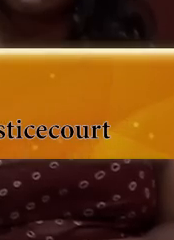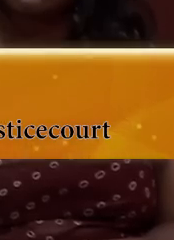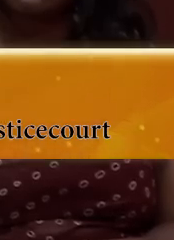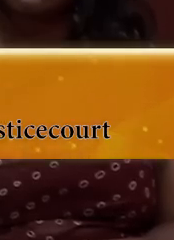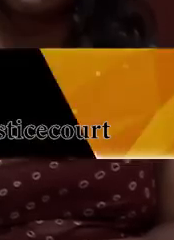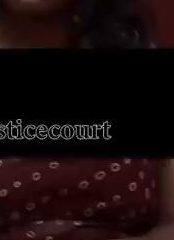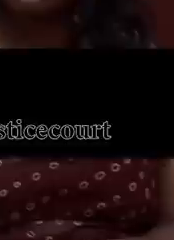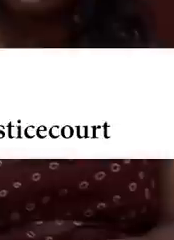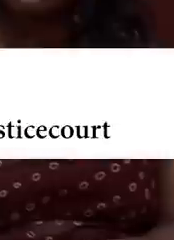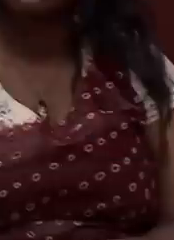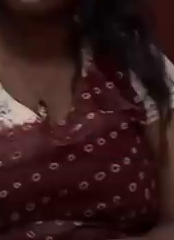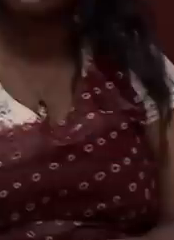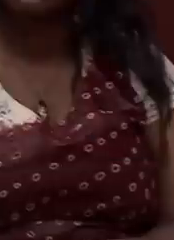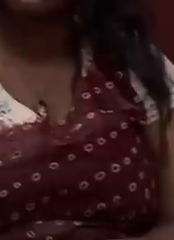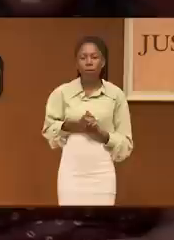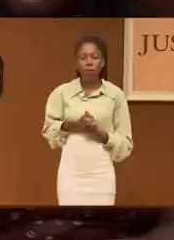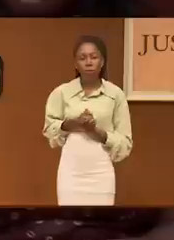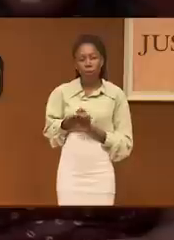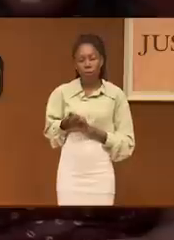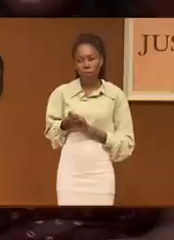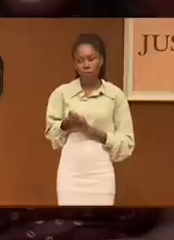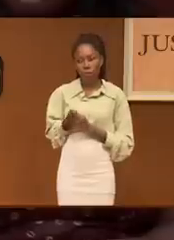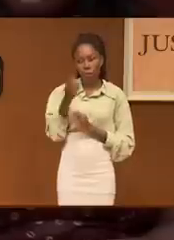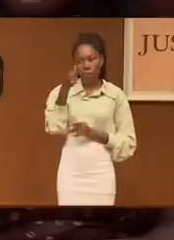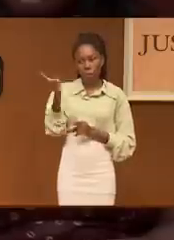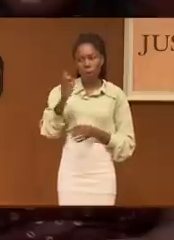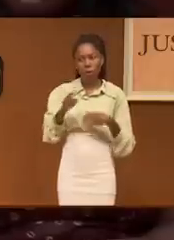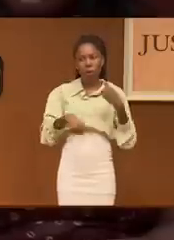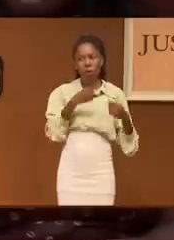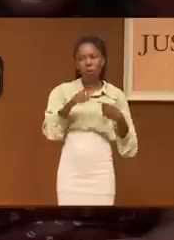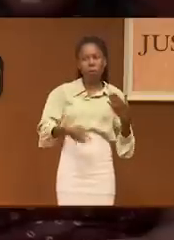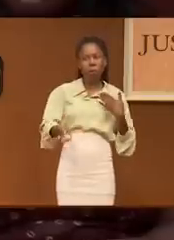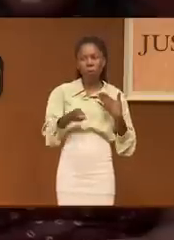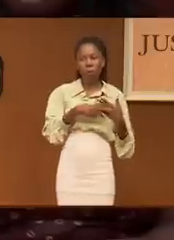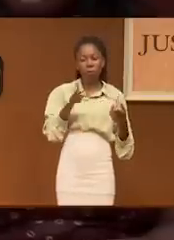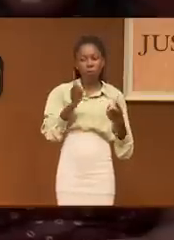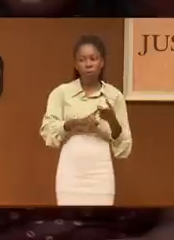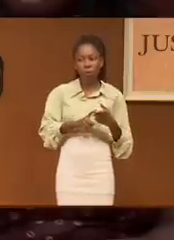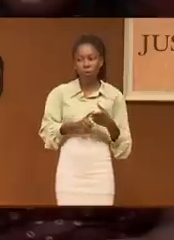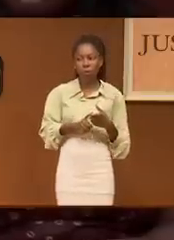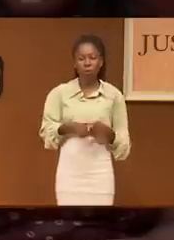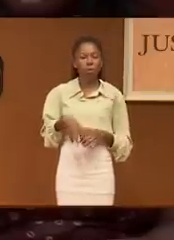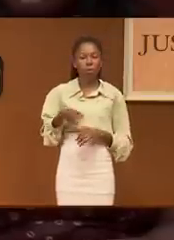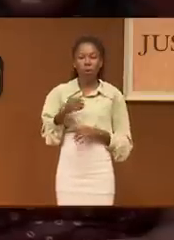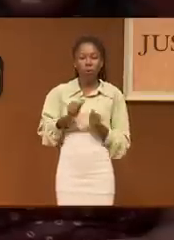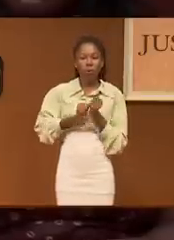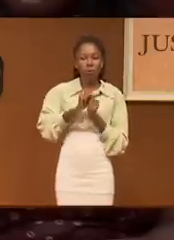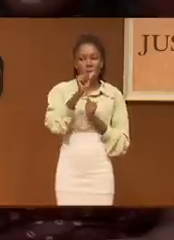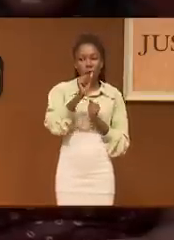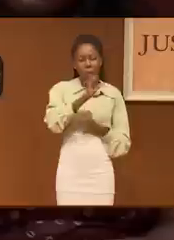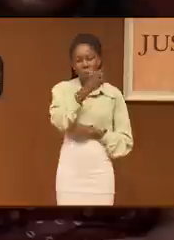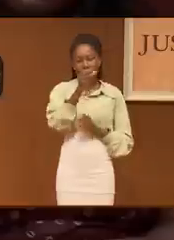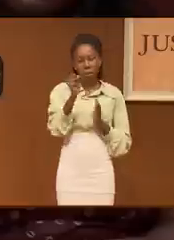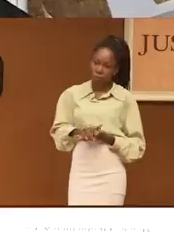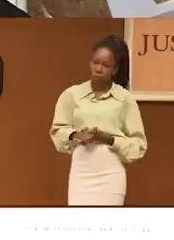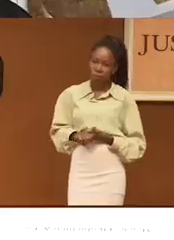We are not even in this area. We are going back to Abeokuta. So I'm not sure. Maybe you can plead on my